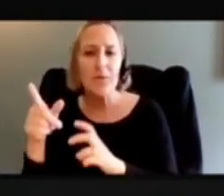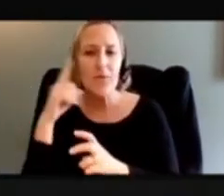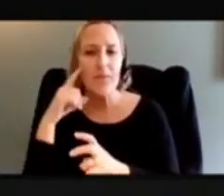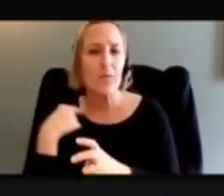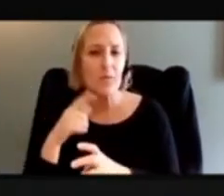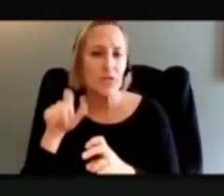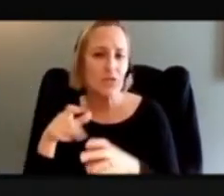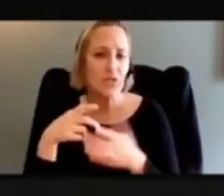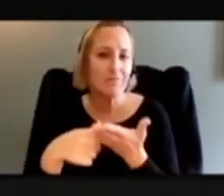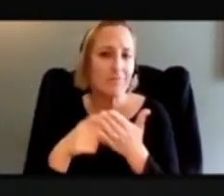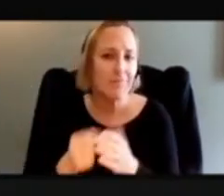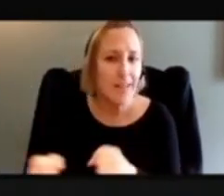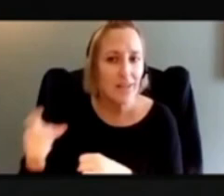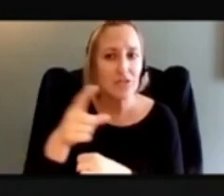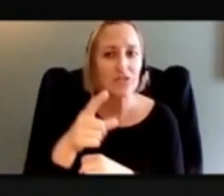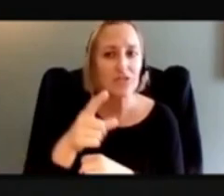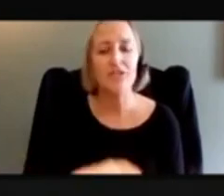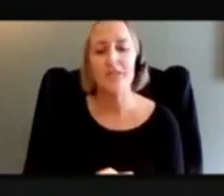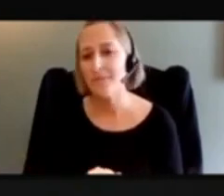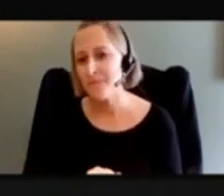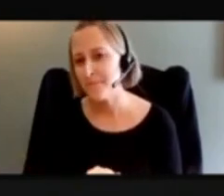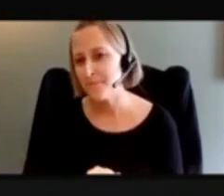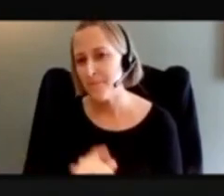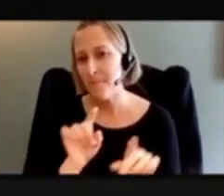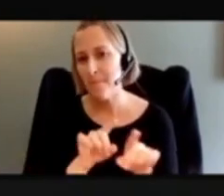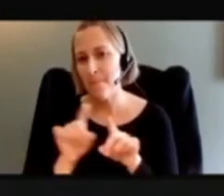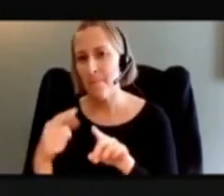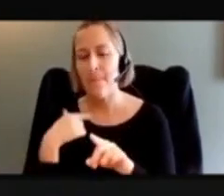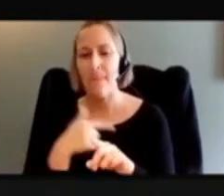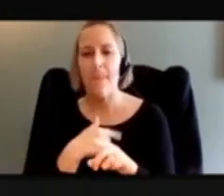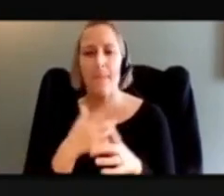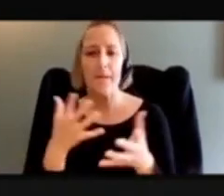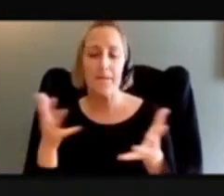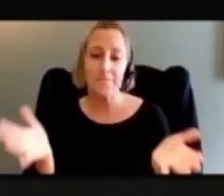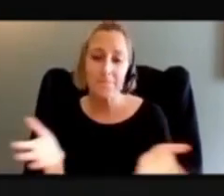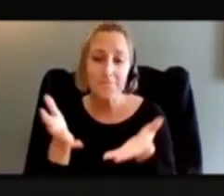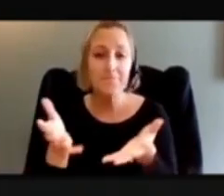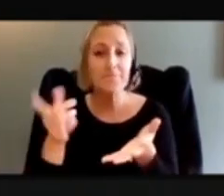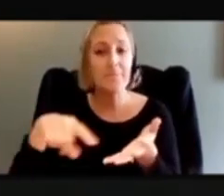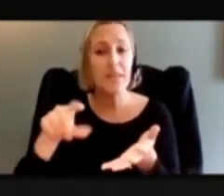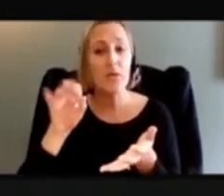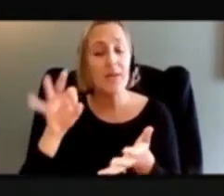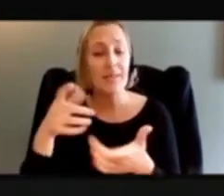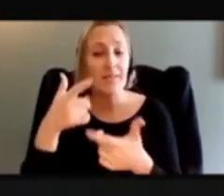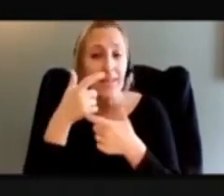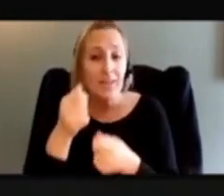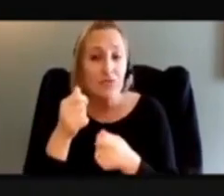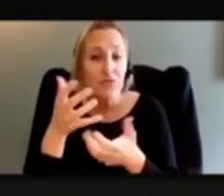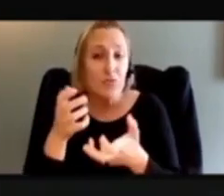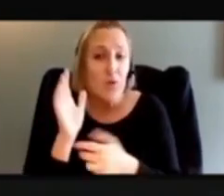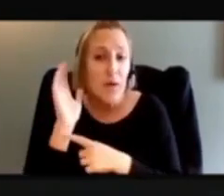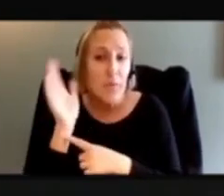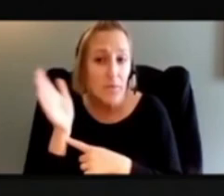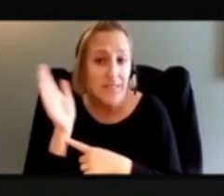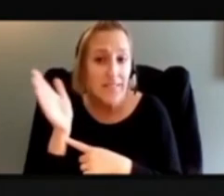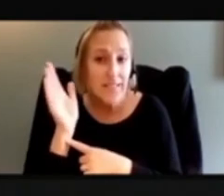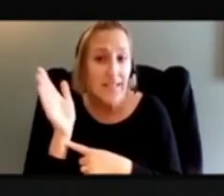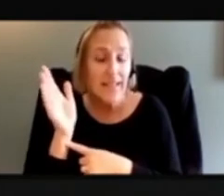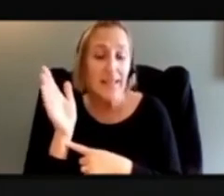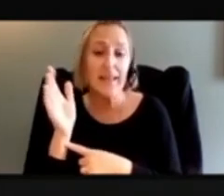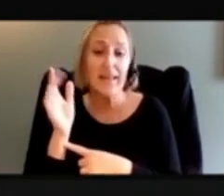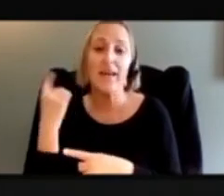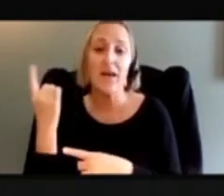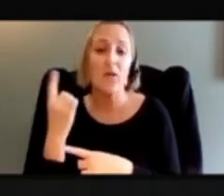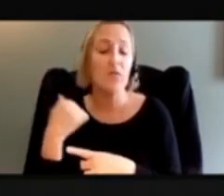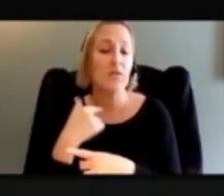year. And we'd also like to always encourage, if you're interested in at presenting at next year's conference, we always put out